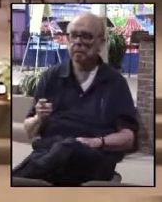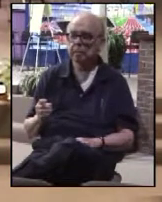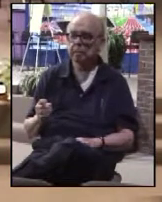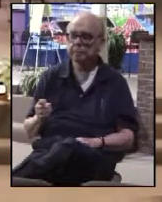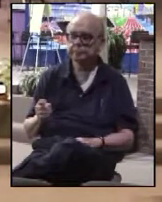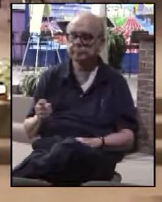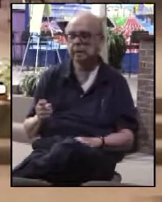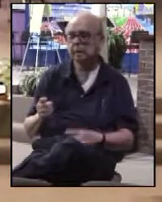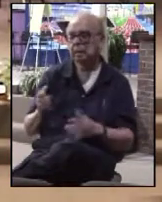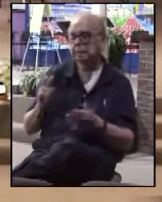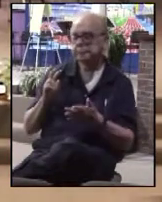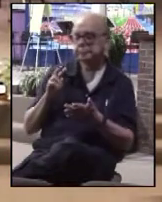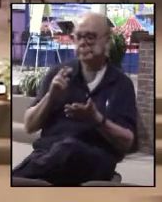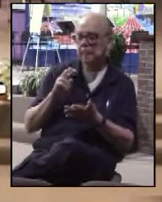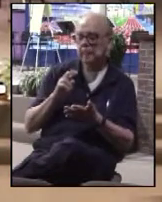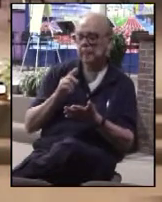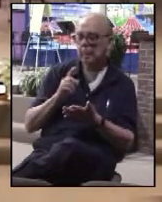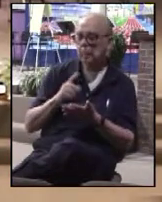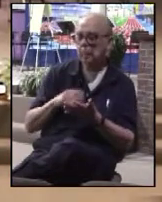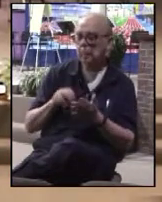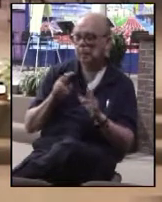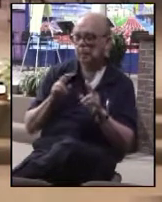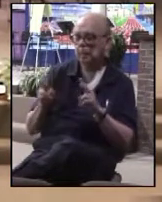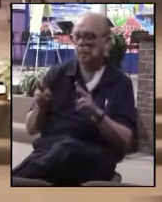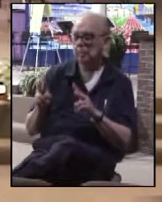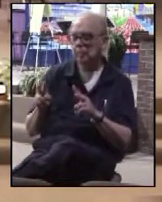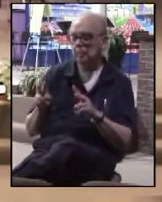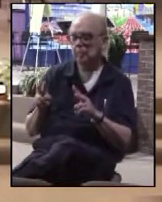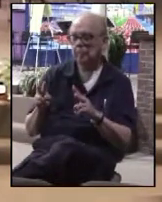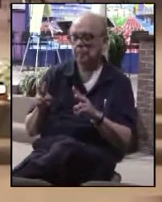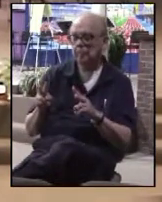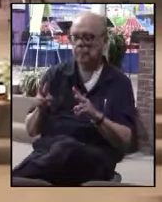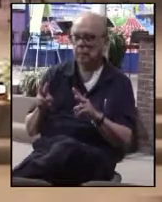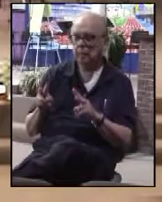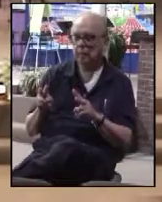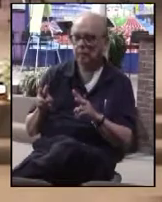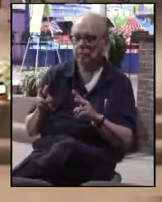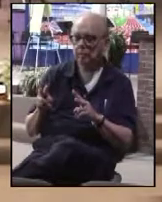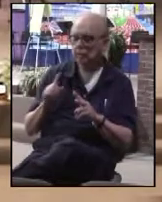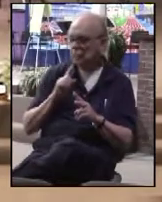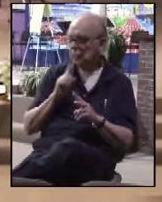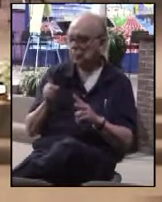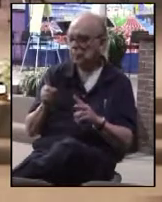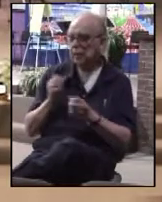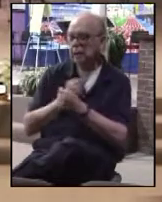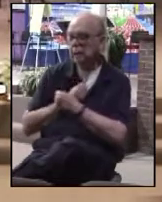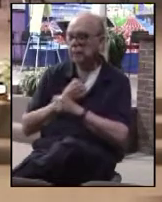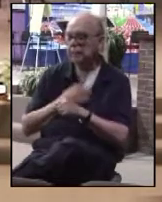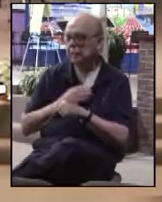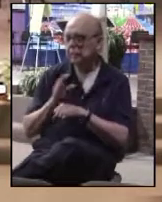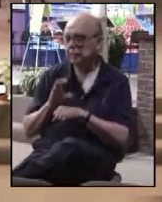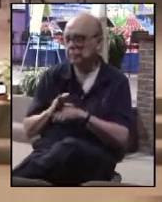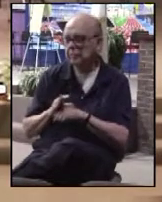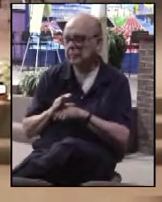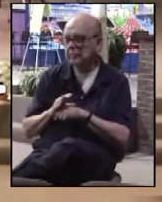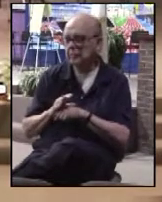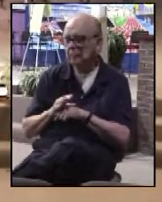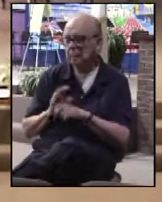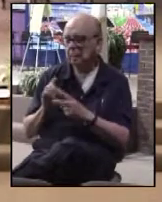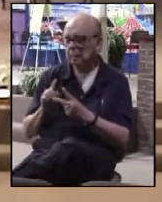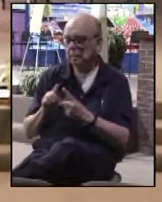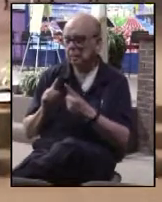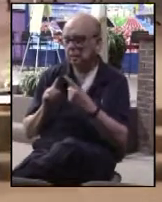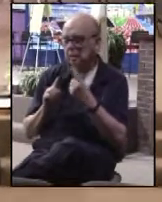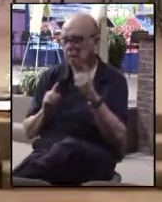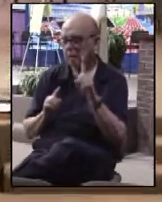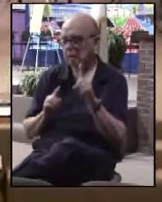so what does it look like to intentionally love my church number one